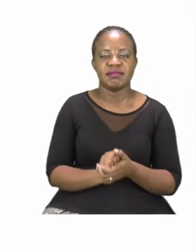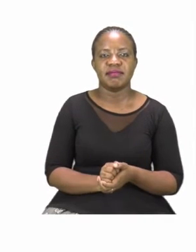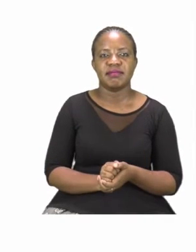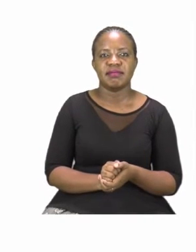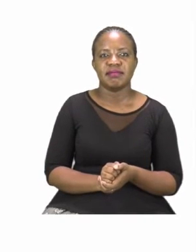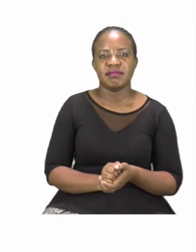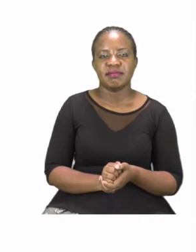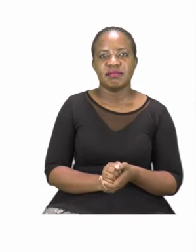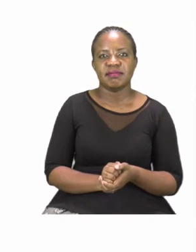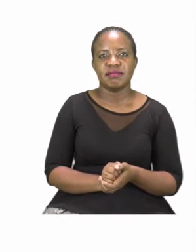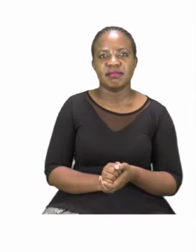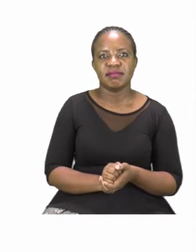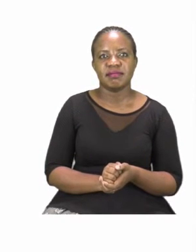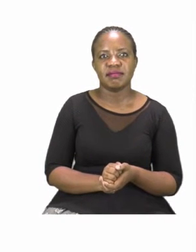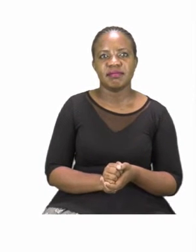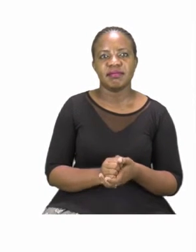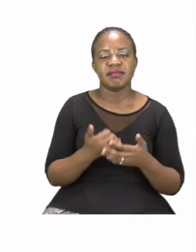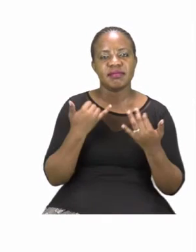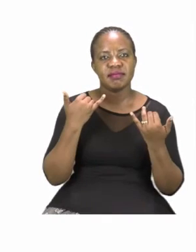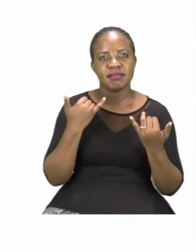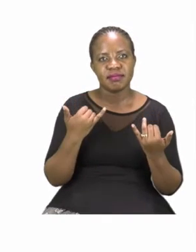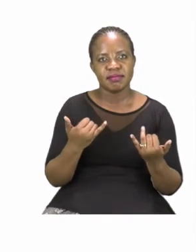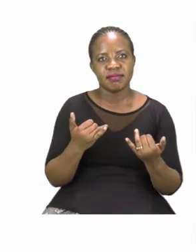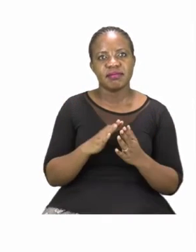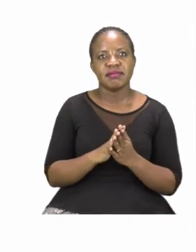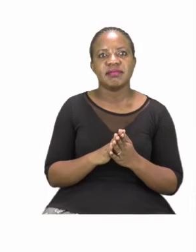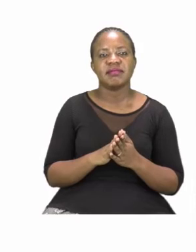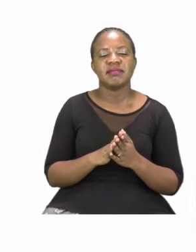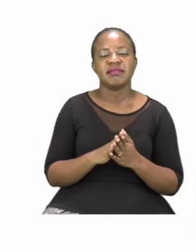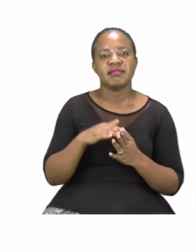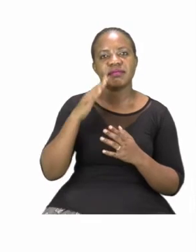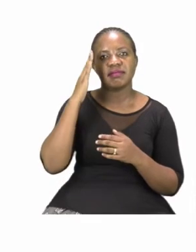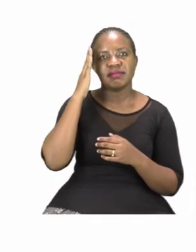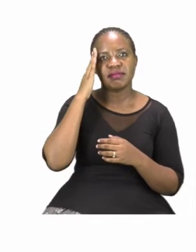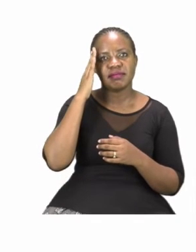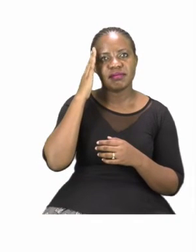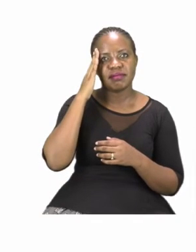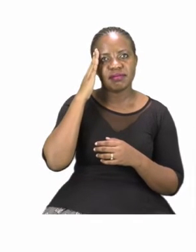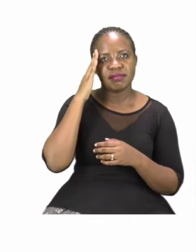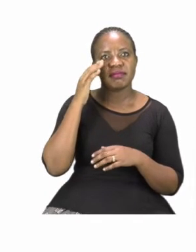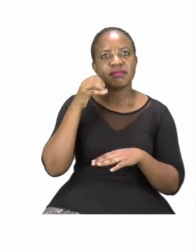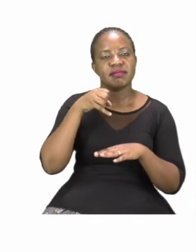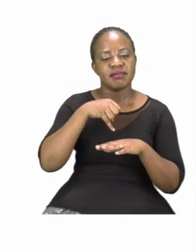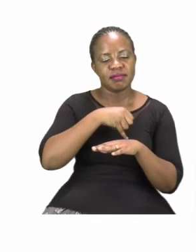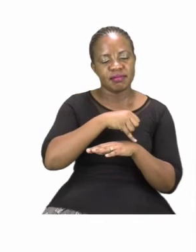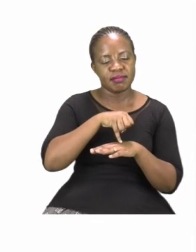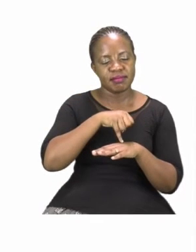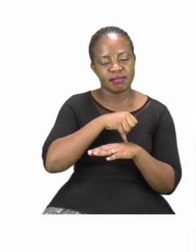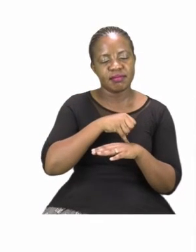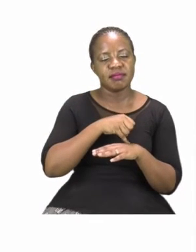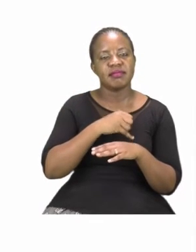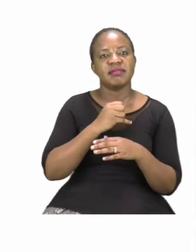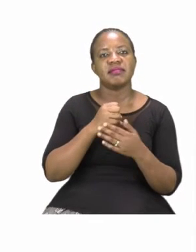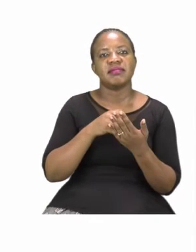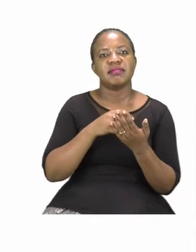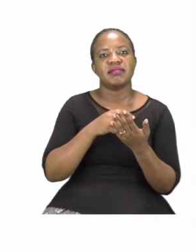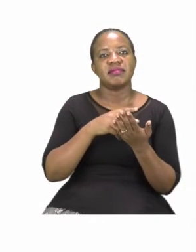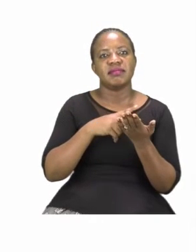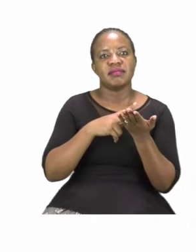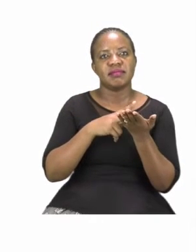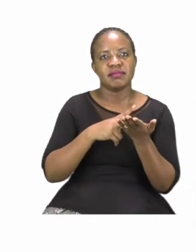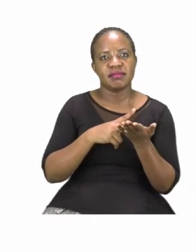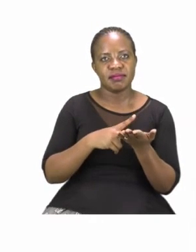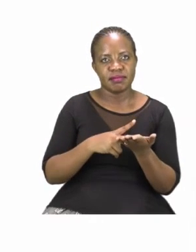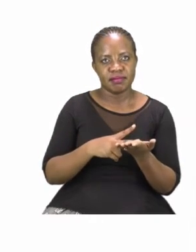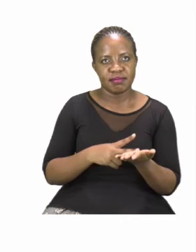be our job to make sure that the place value that is underlined is in the